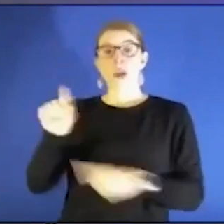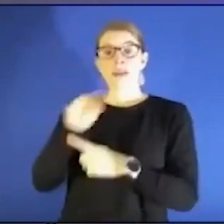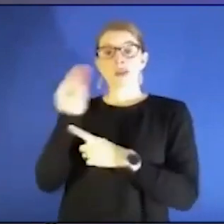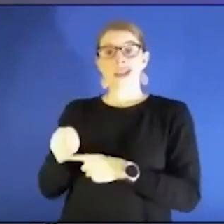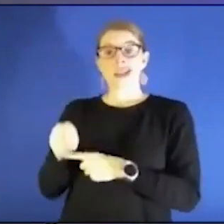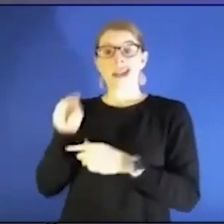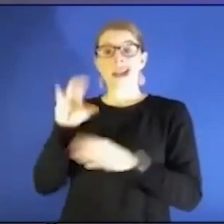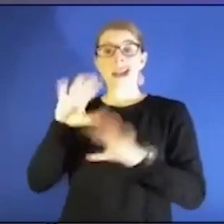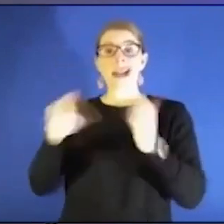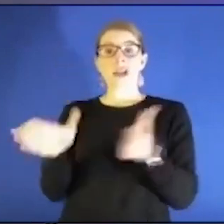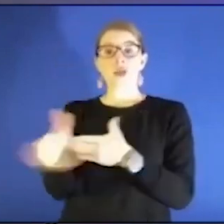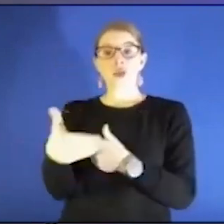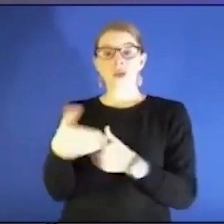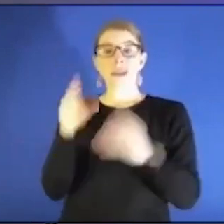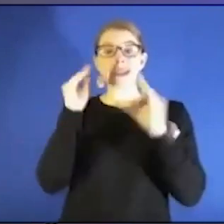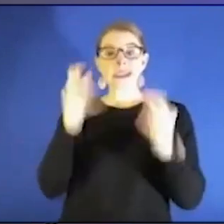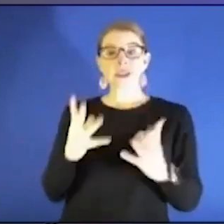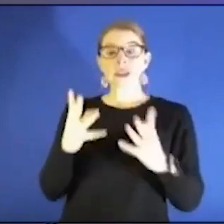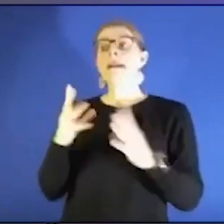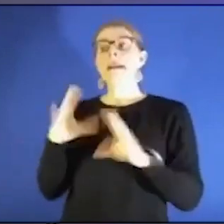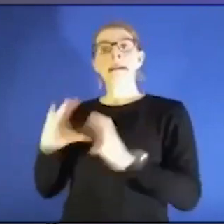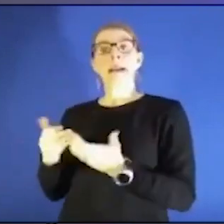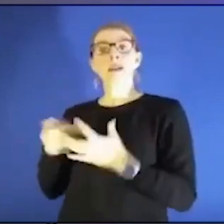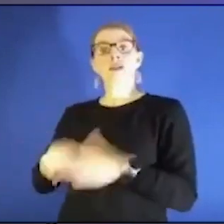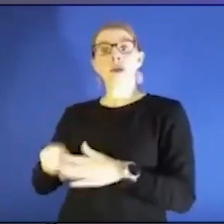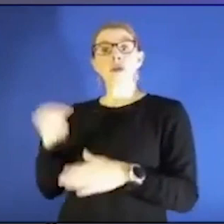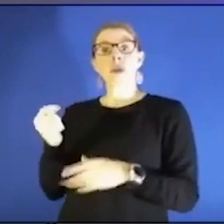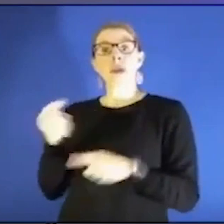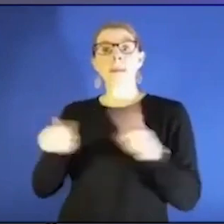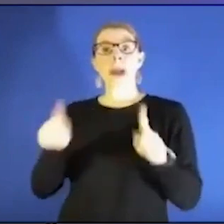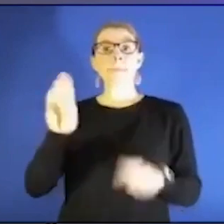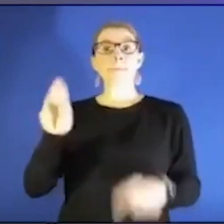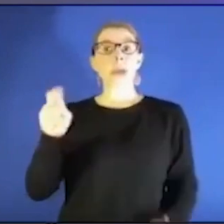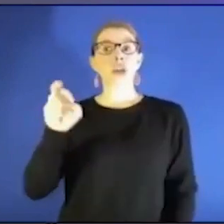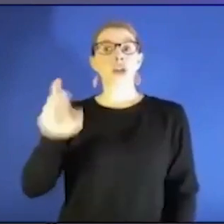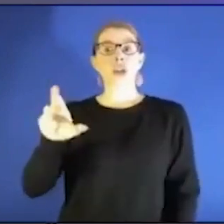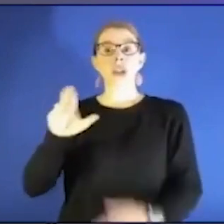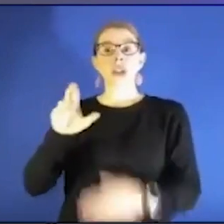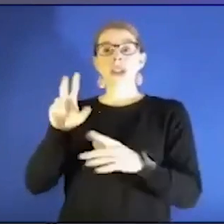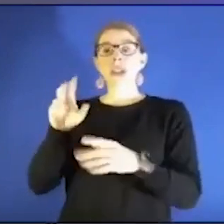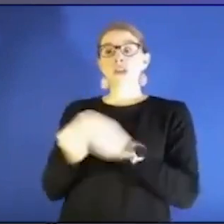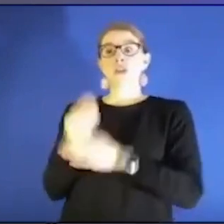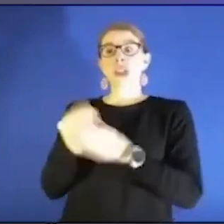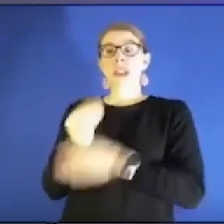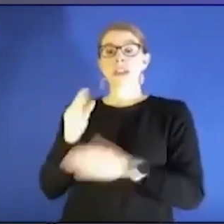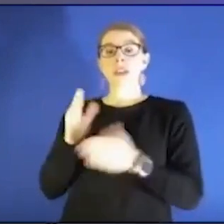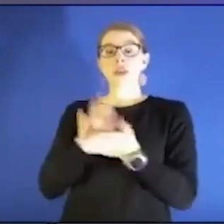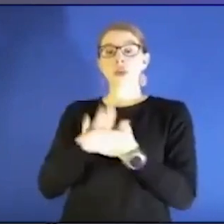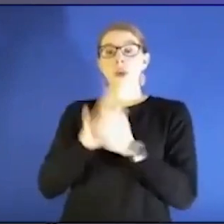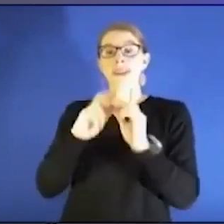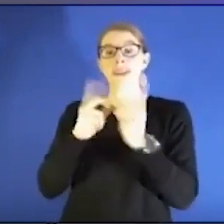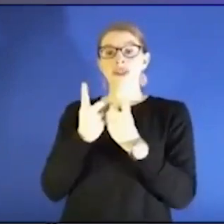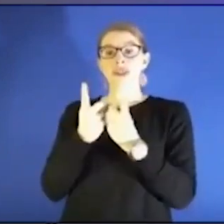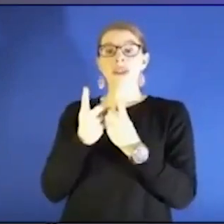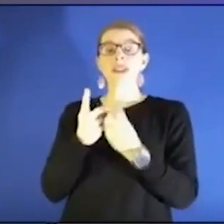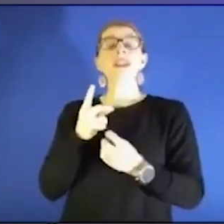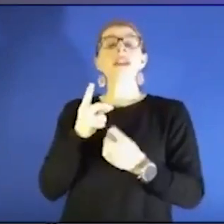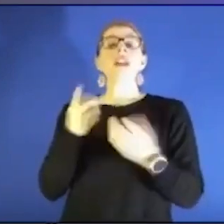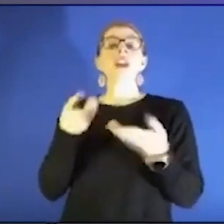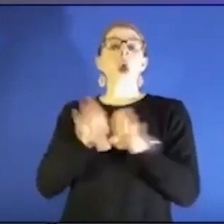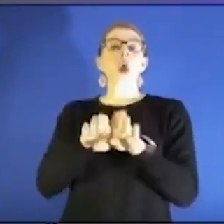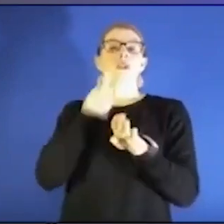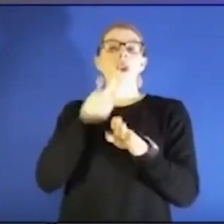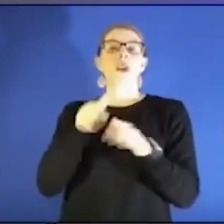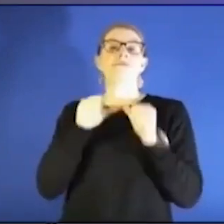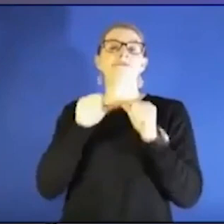does resume on Tuesday, but on Wednesday, the Bonner Springs School District also closed for the rest of the week due to a high amount of